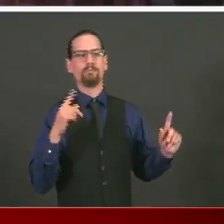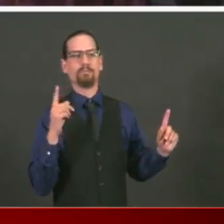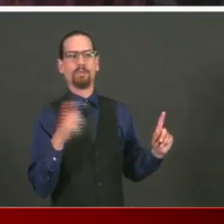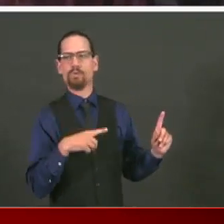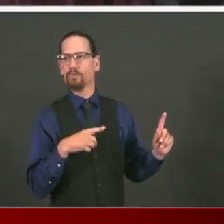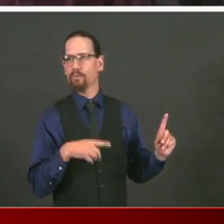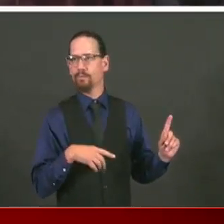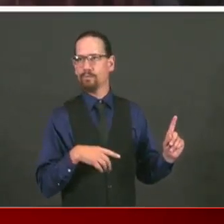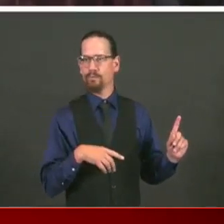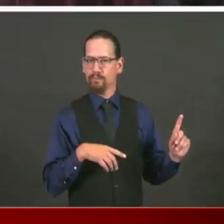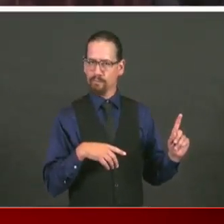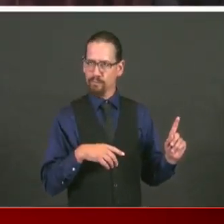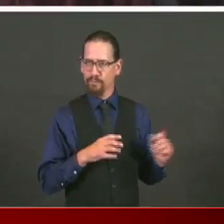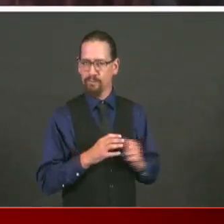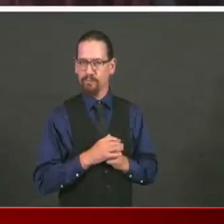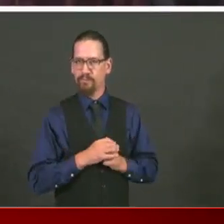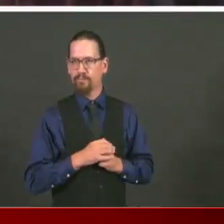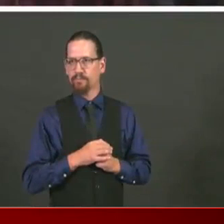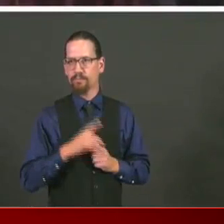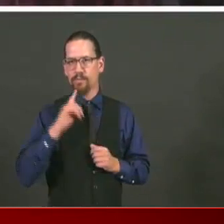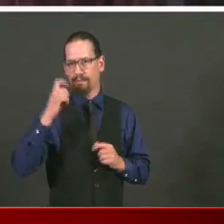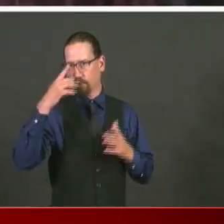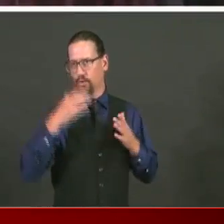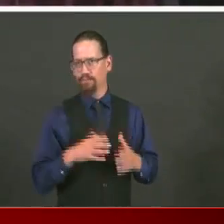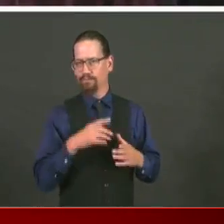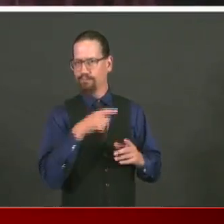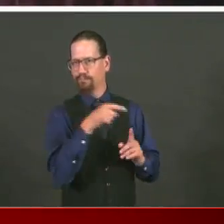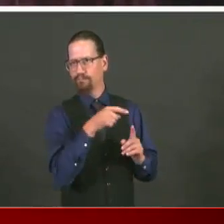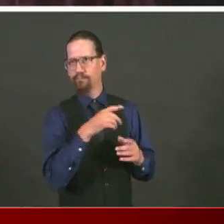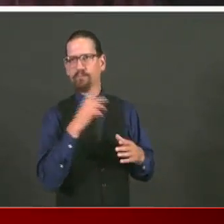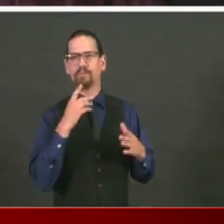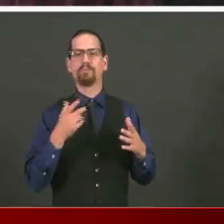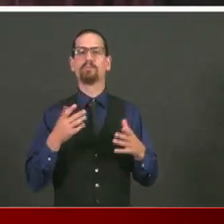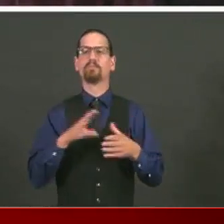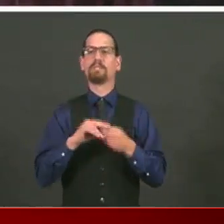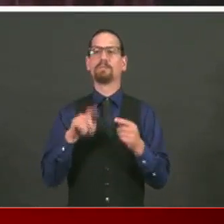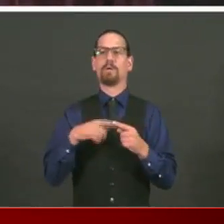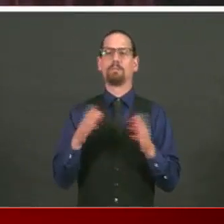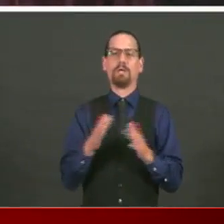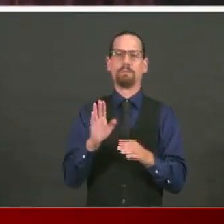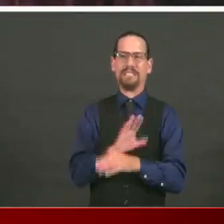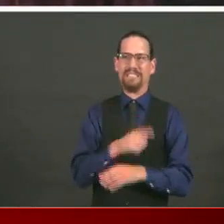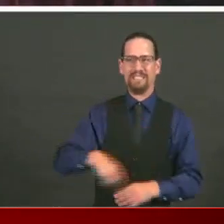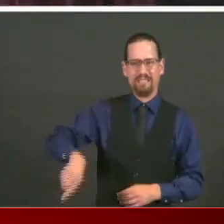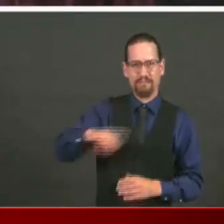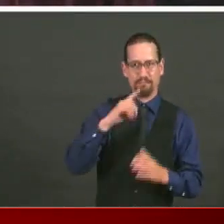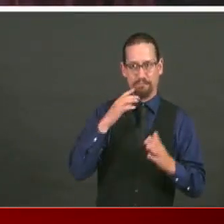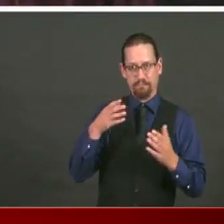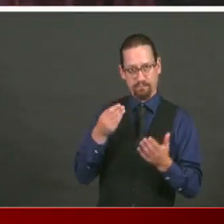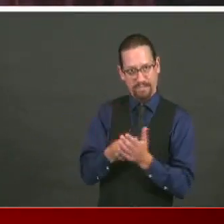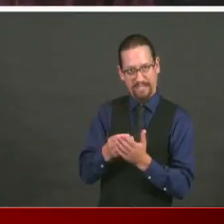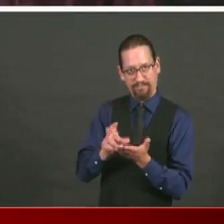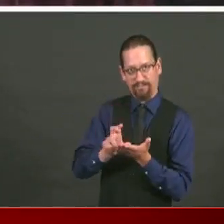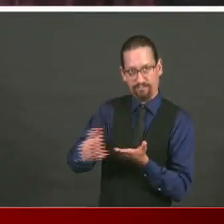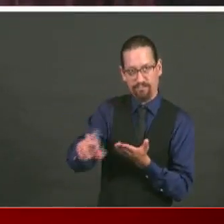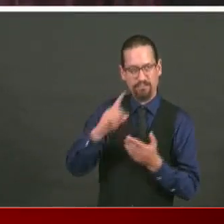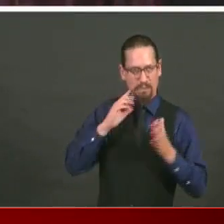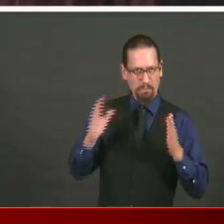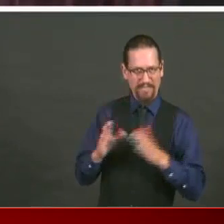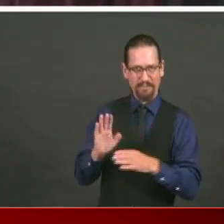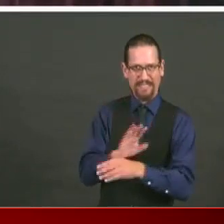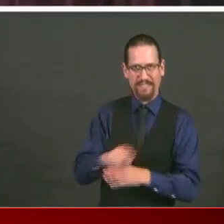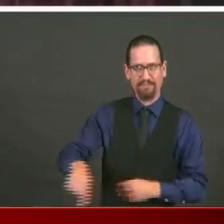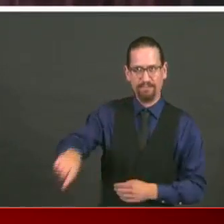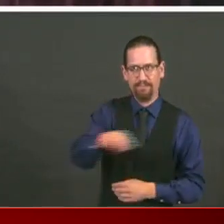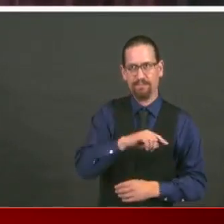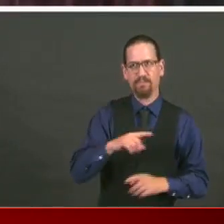the Small Business Development Fund. You're going to use some money from that to help local small businesses, but you were previously highly critical of that proposal.